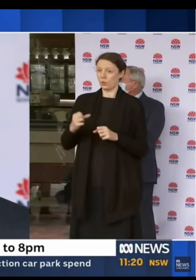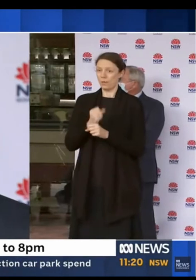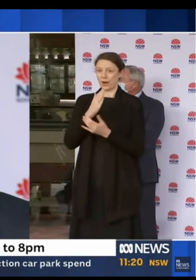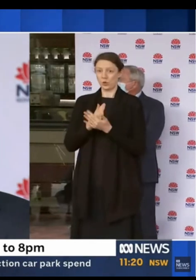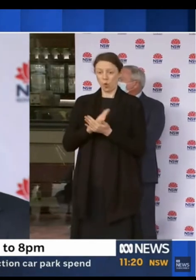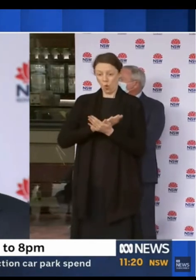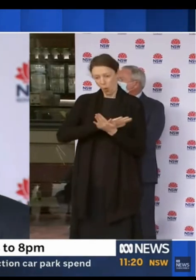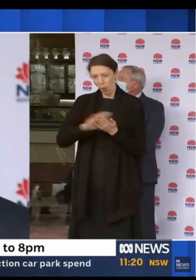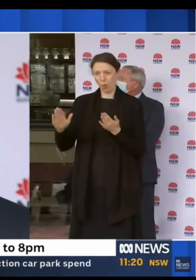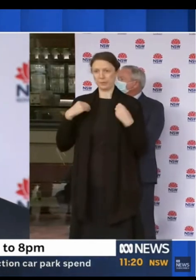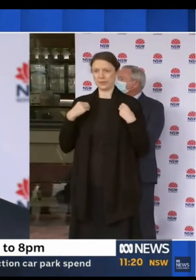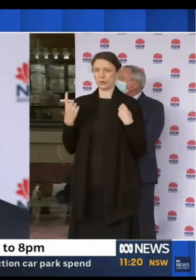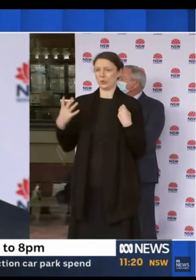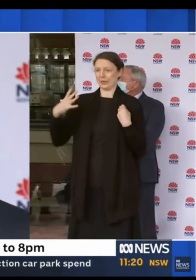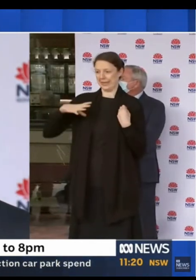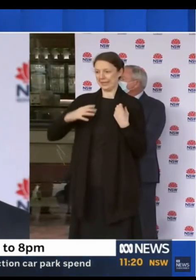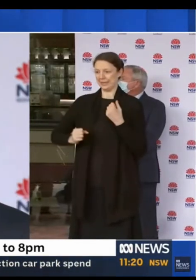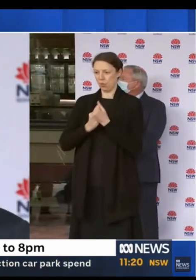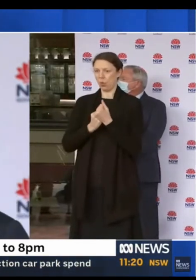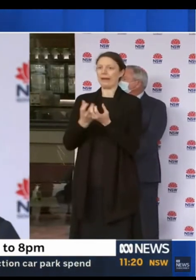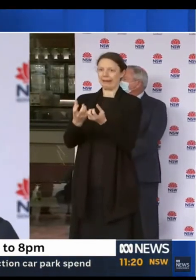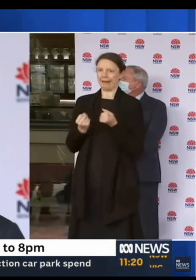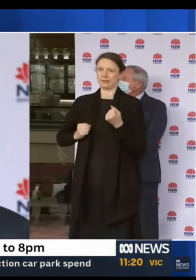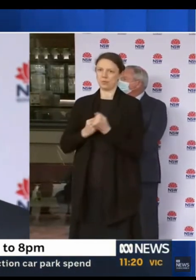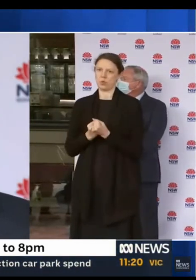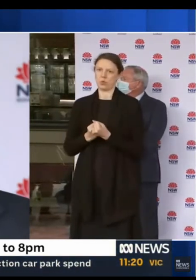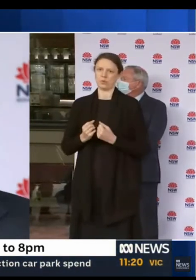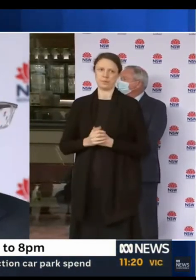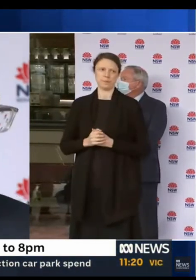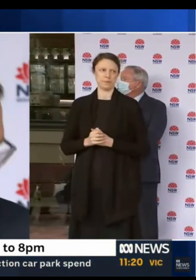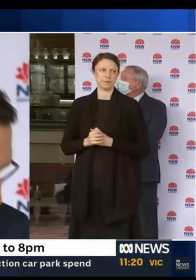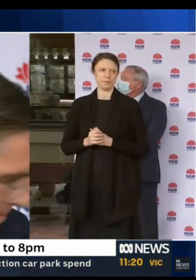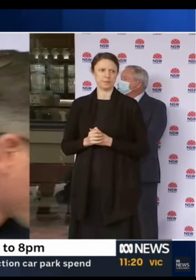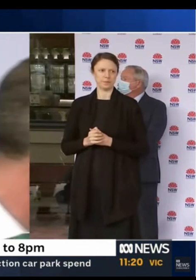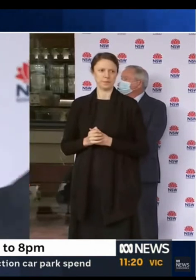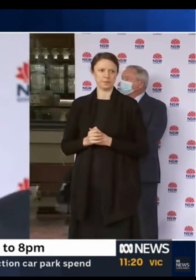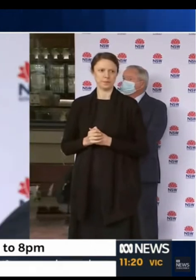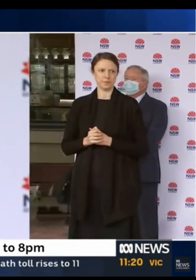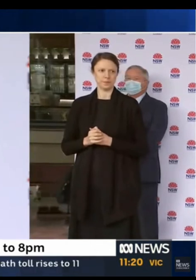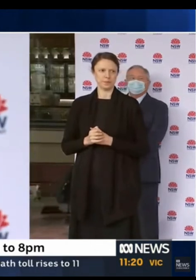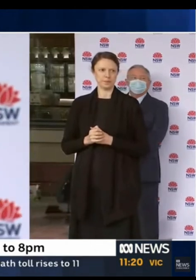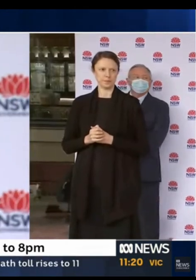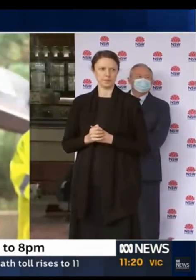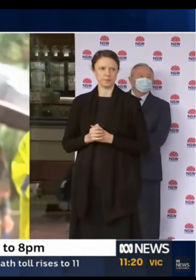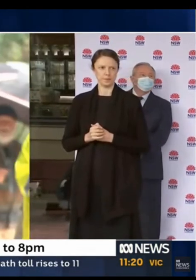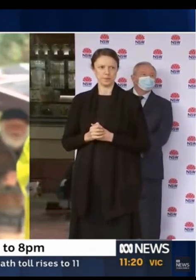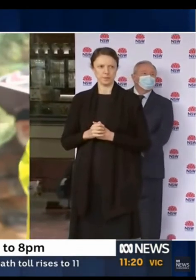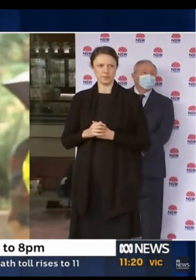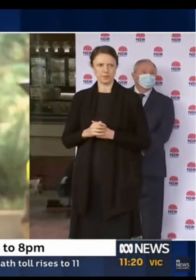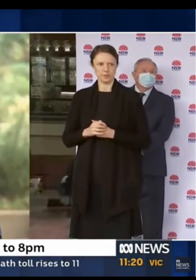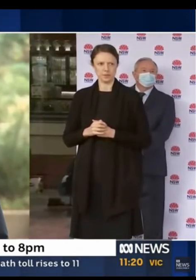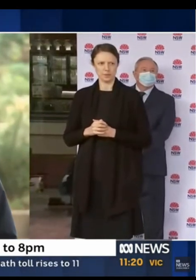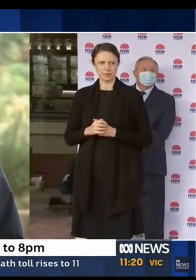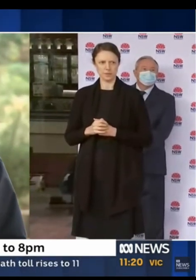who needs this support during this period of time gets it. Premier, can I ask, what did you know about